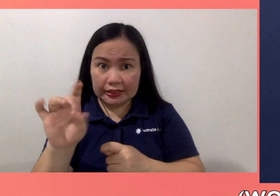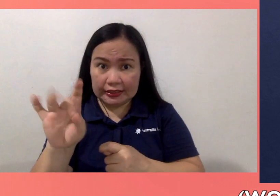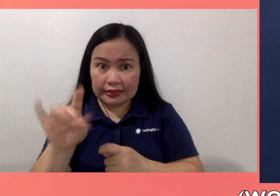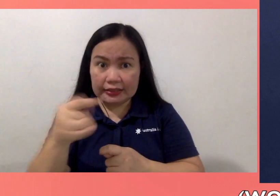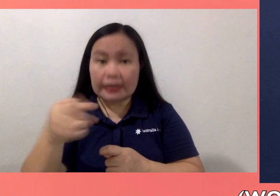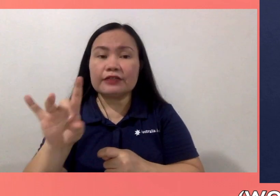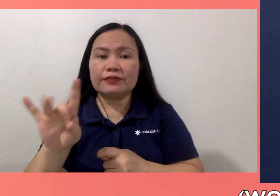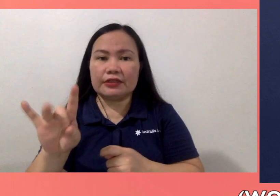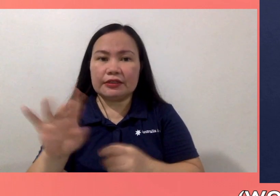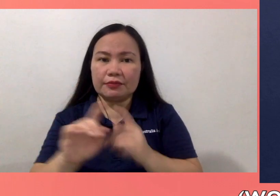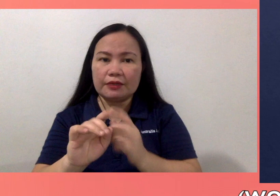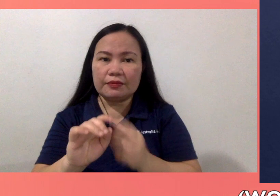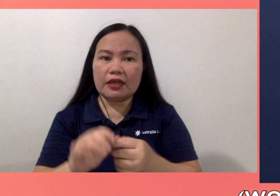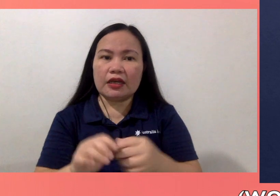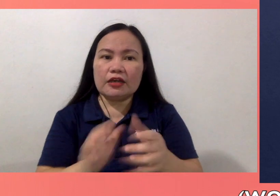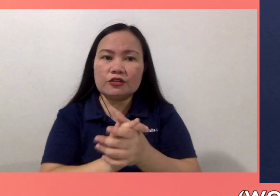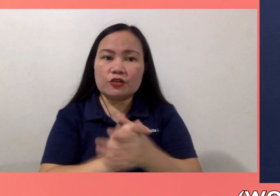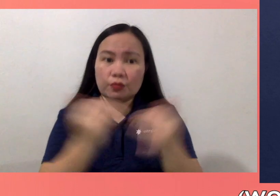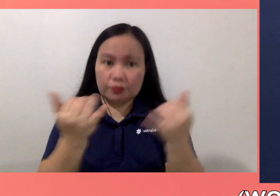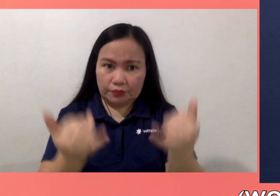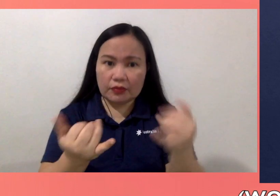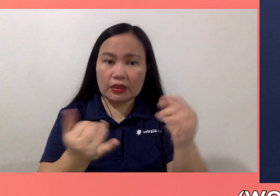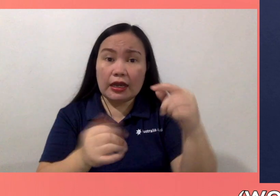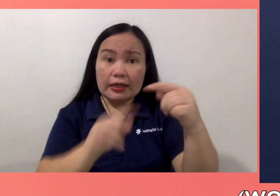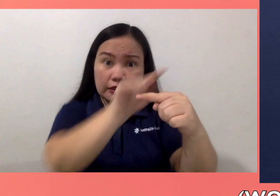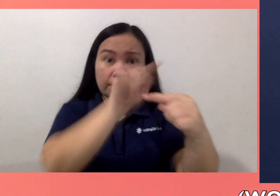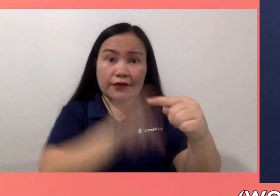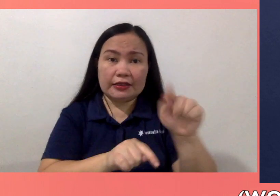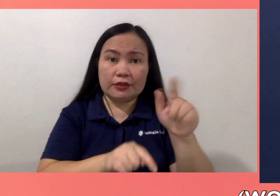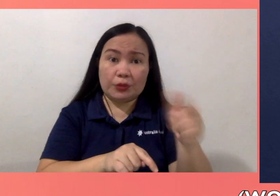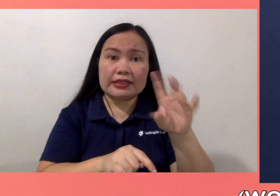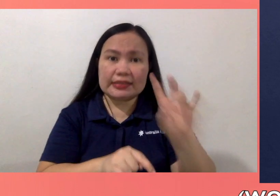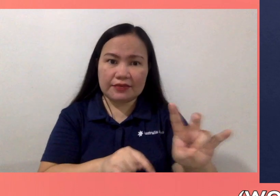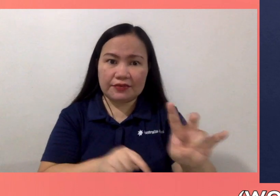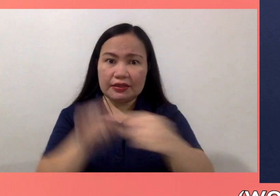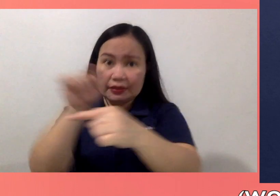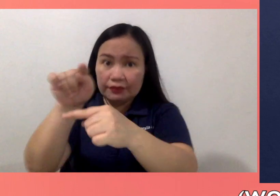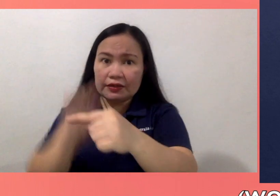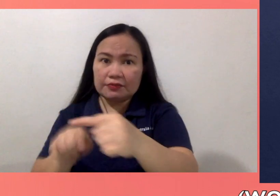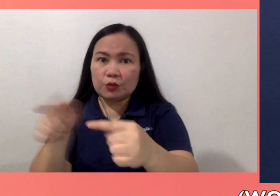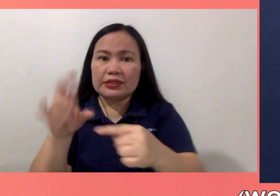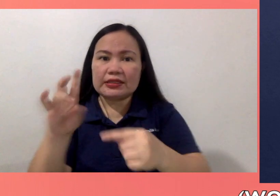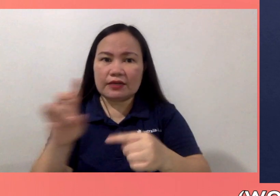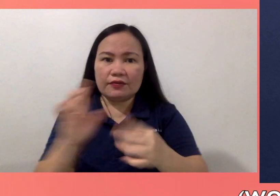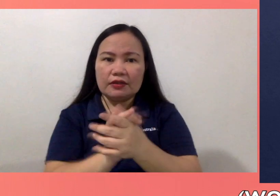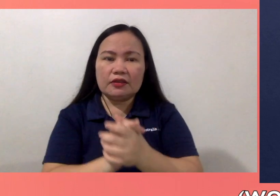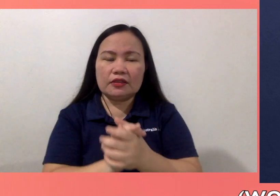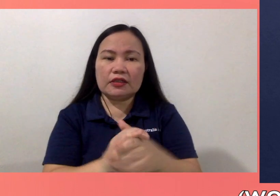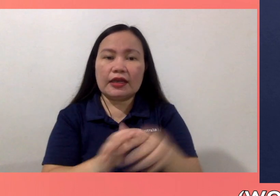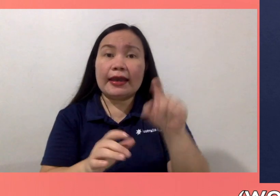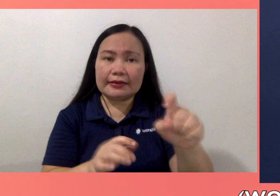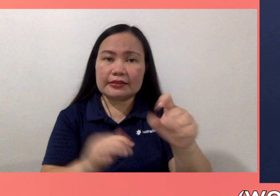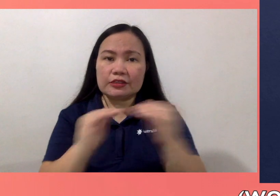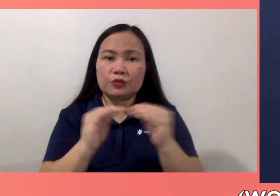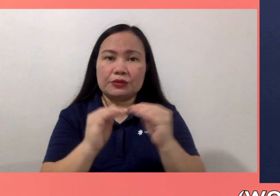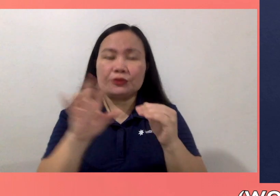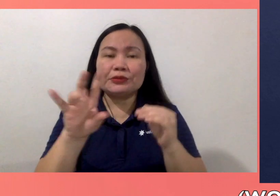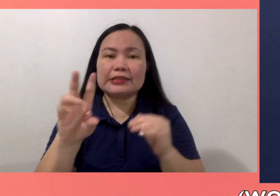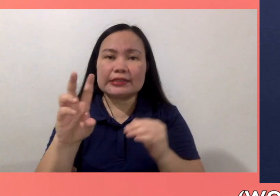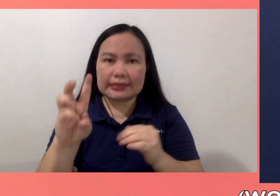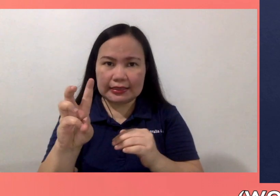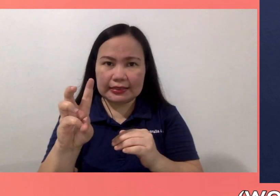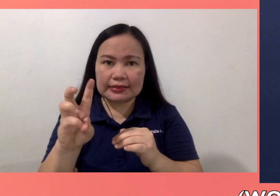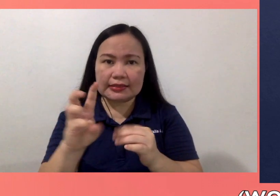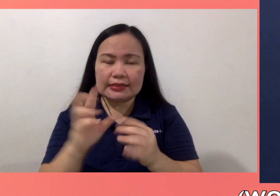is 162. So, to solve for x, divide both equation by 27. And x is